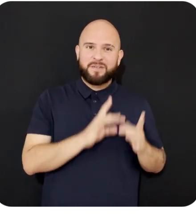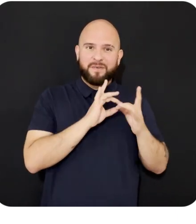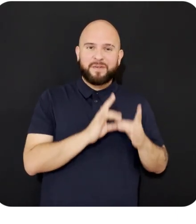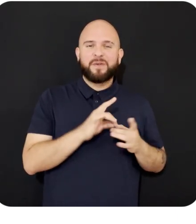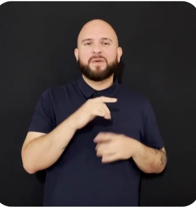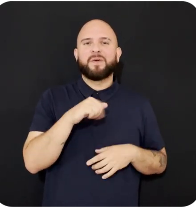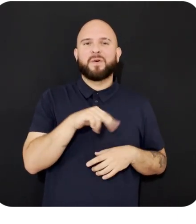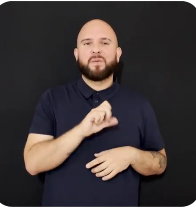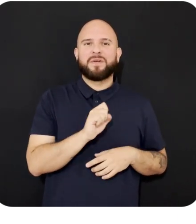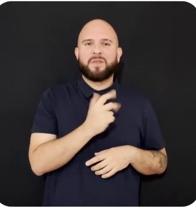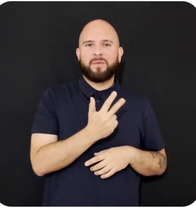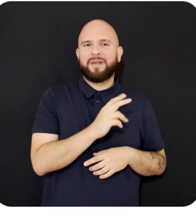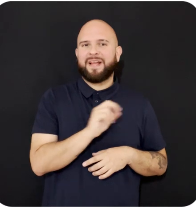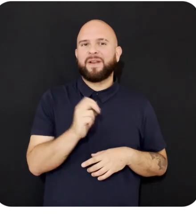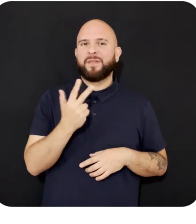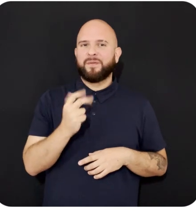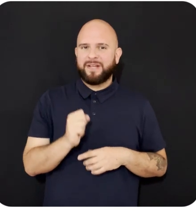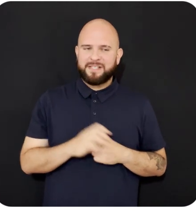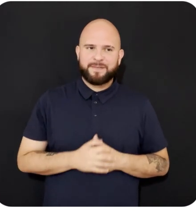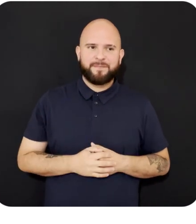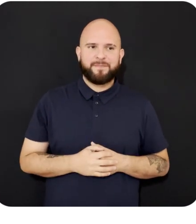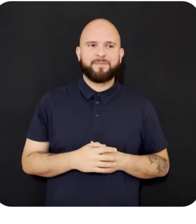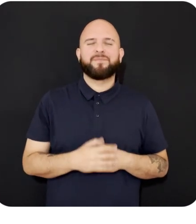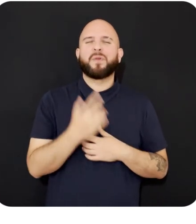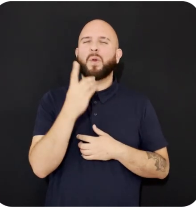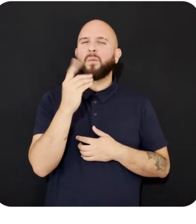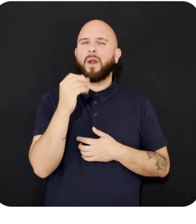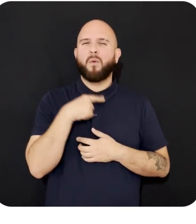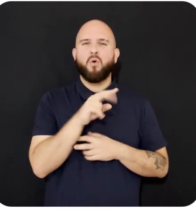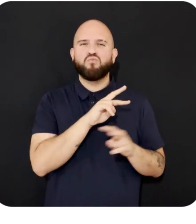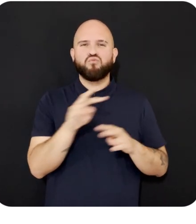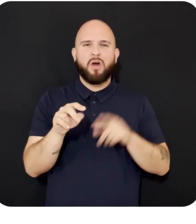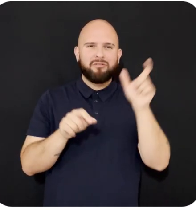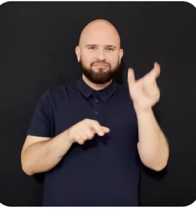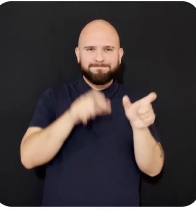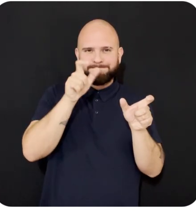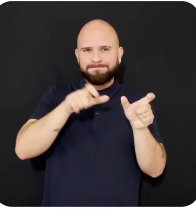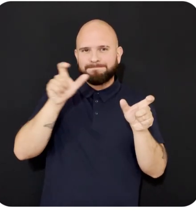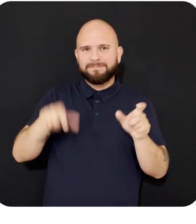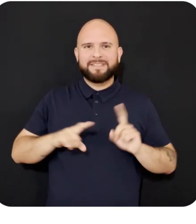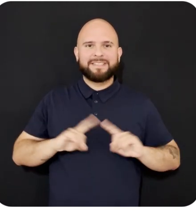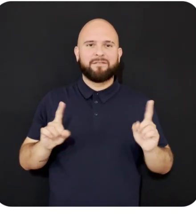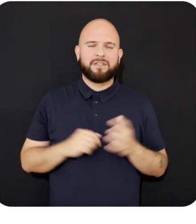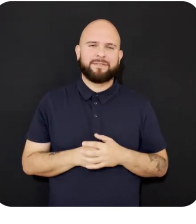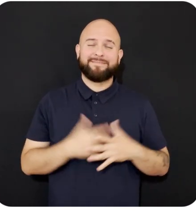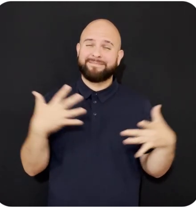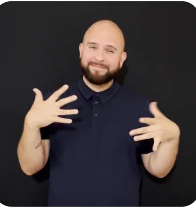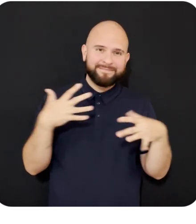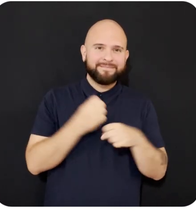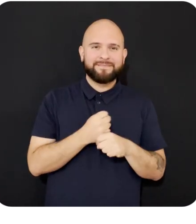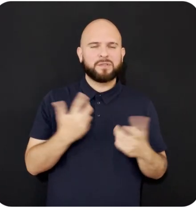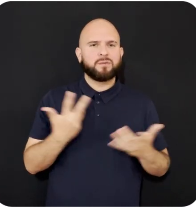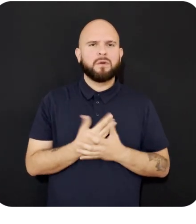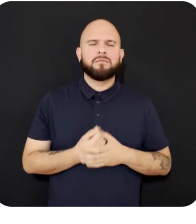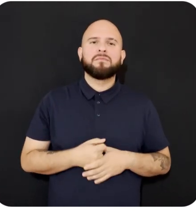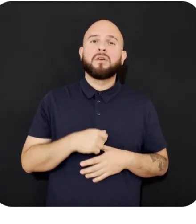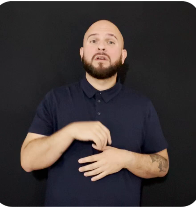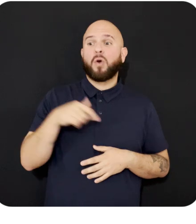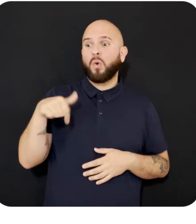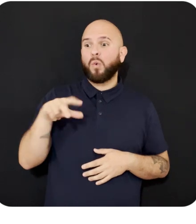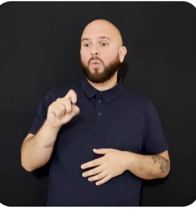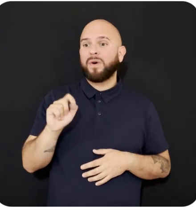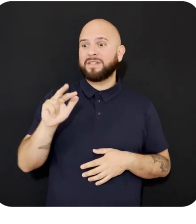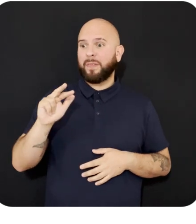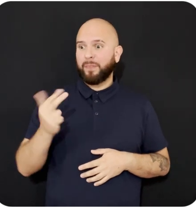the Quest 3 and the 3S. Here's one more look at a summary of the differences. In short, all the performance of a